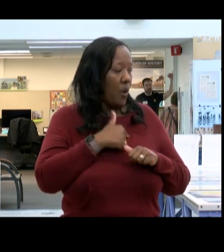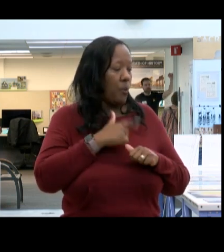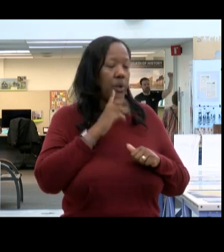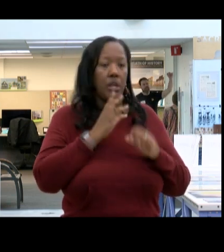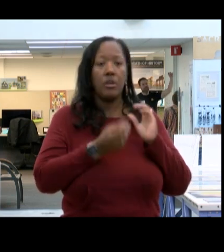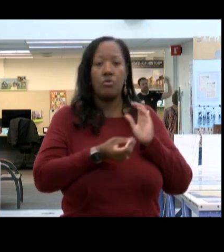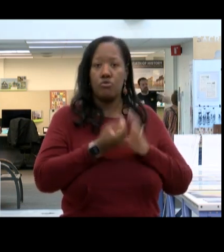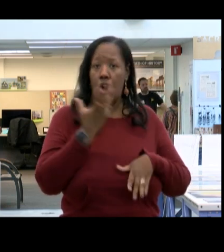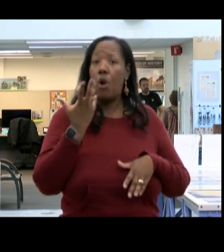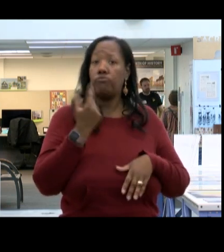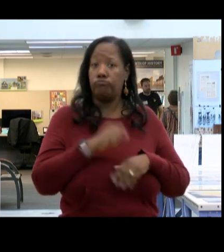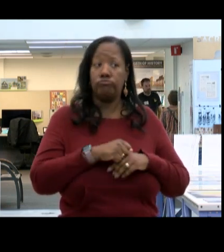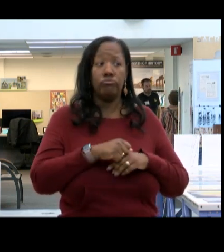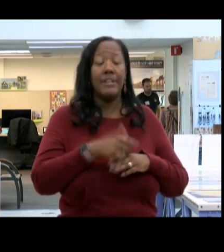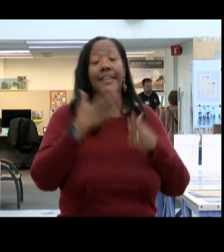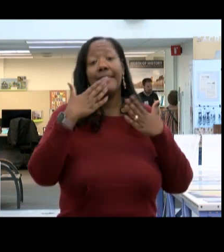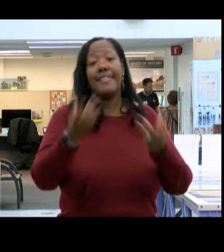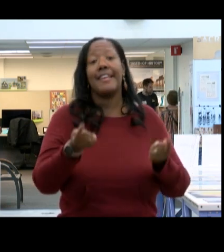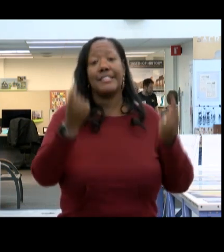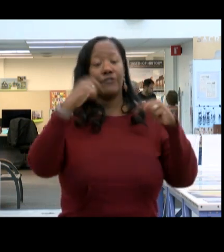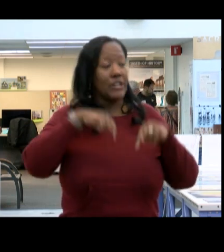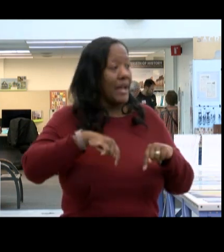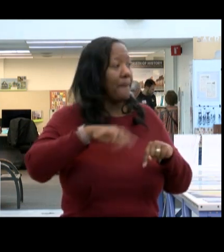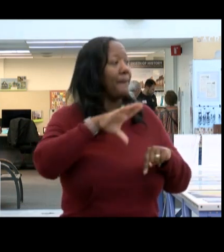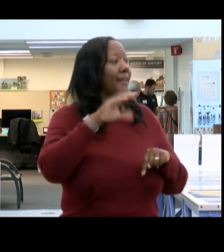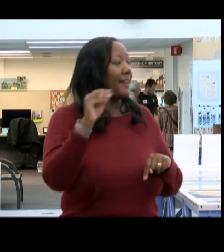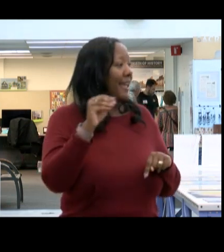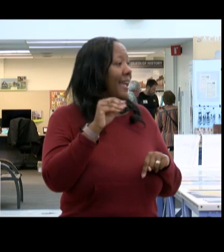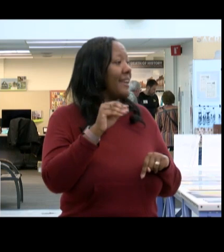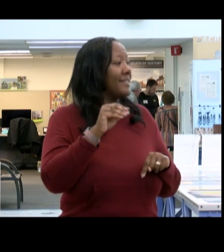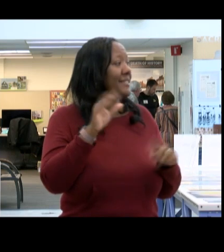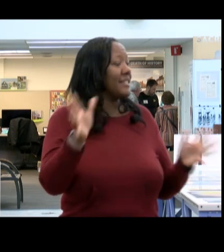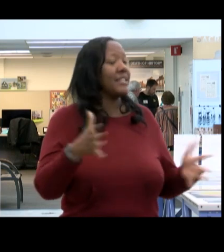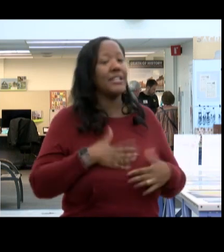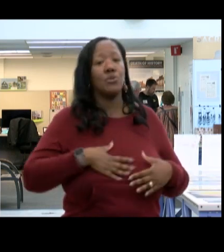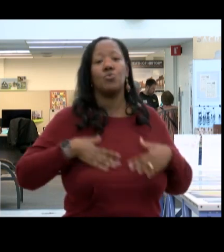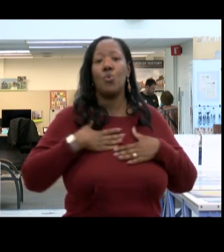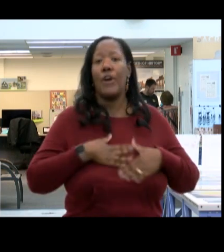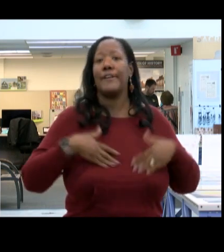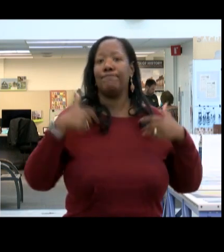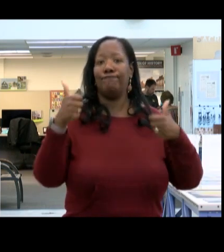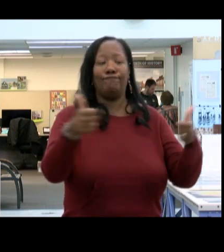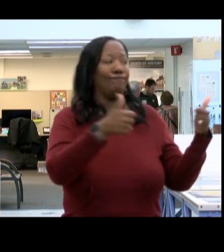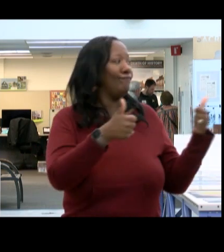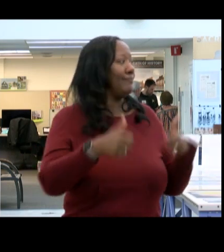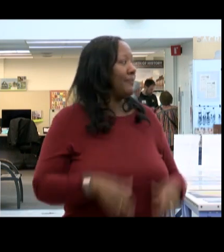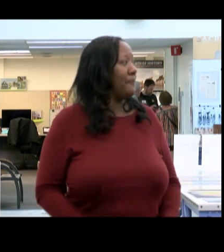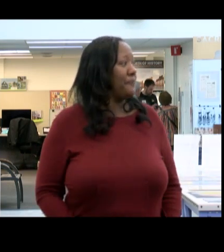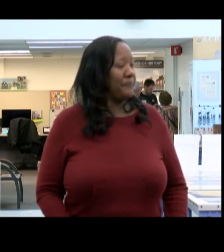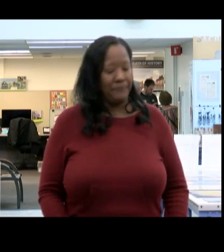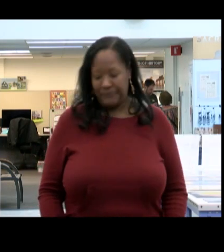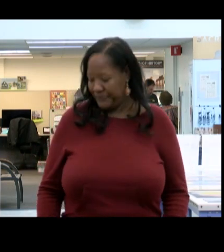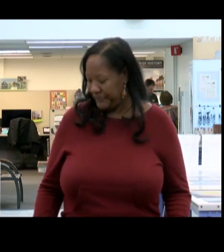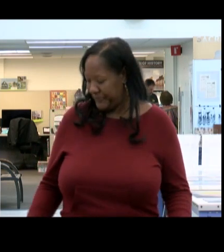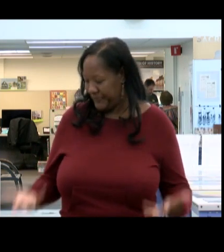So. Thanks for coming. Thanks for sharing some And, time with us today. Enjoy. Thank you.